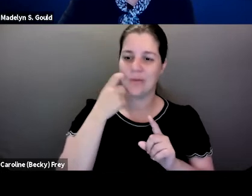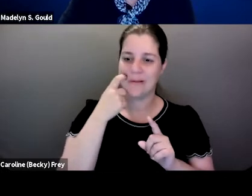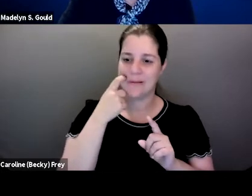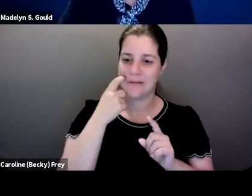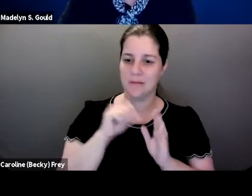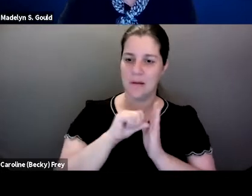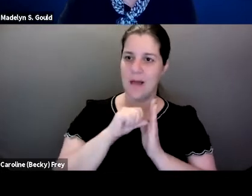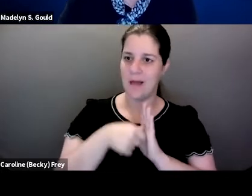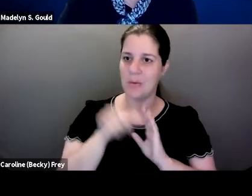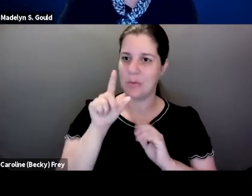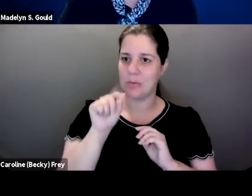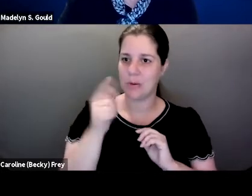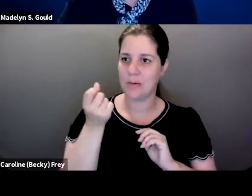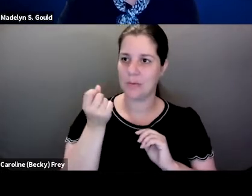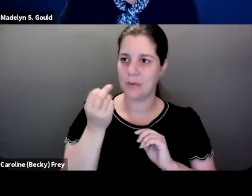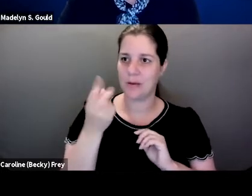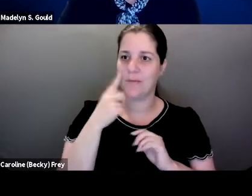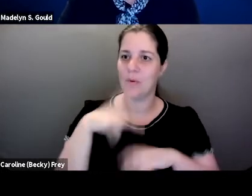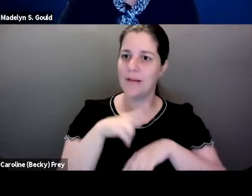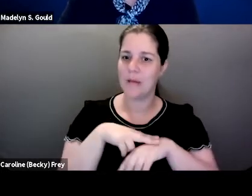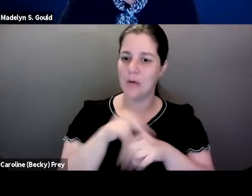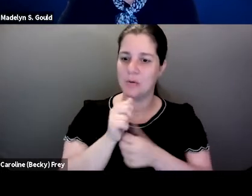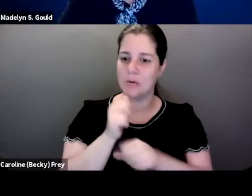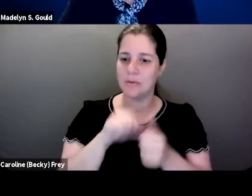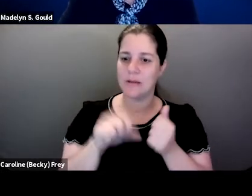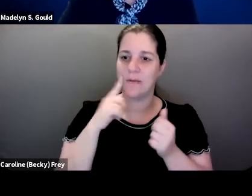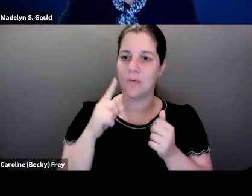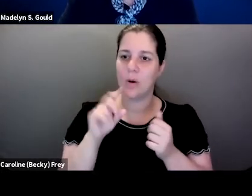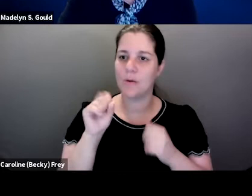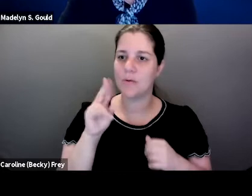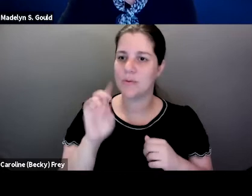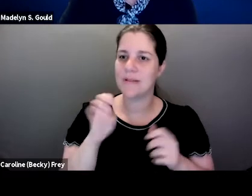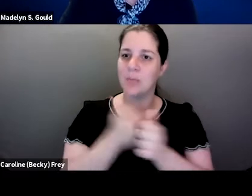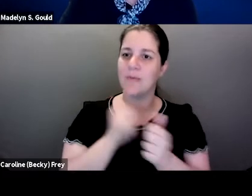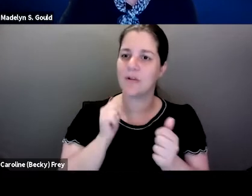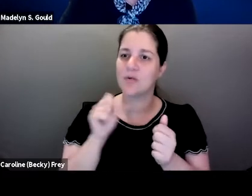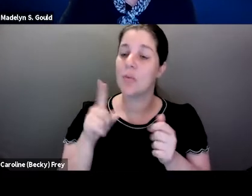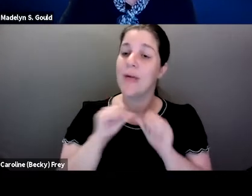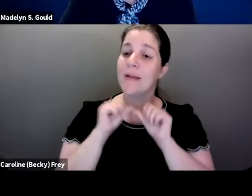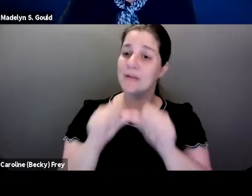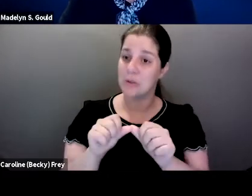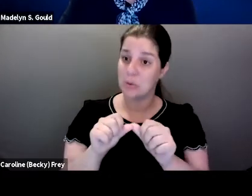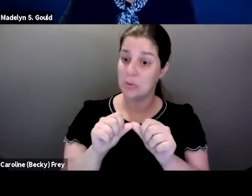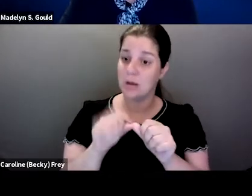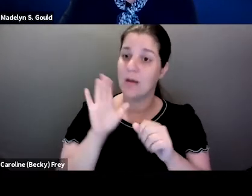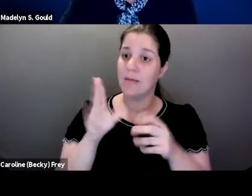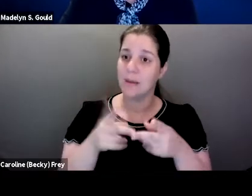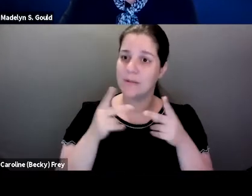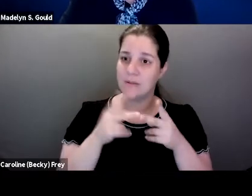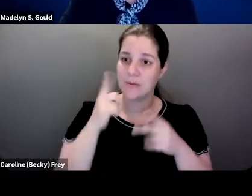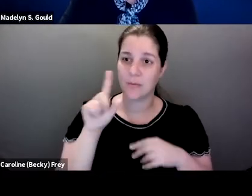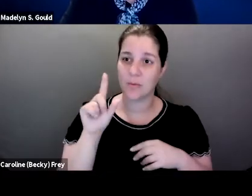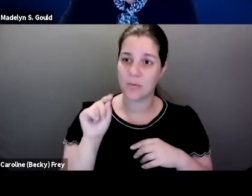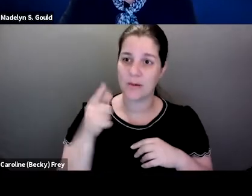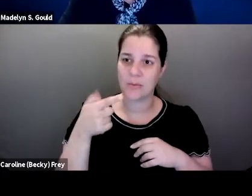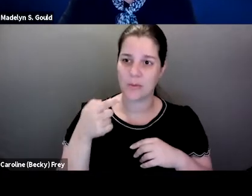National Strategy for Suicide Prevention. And they've continued their prominent position in the 2021 Surgeon General's call